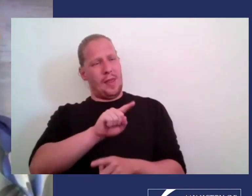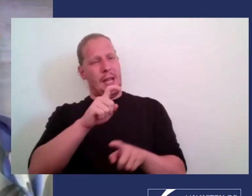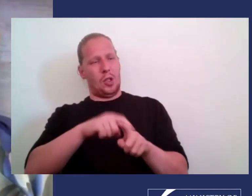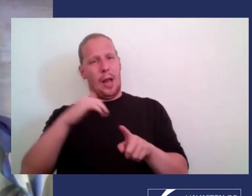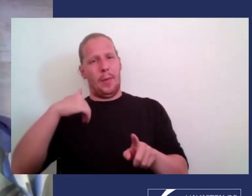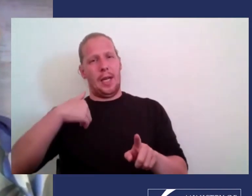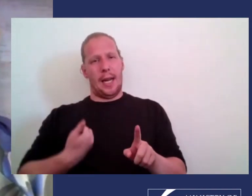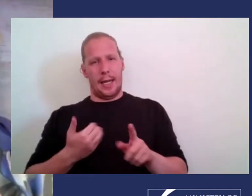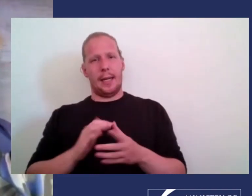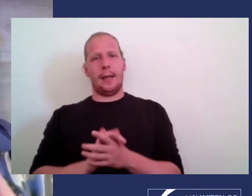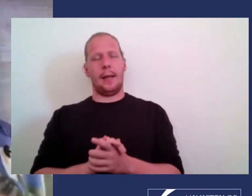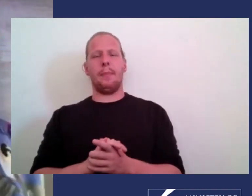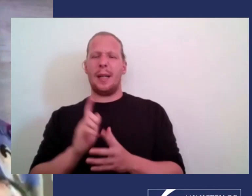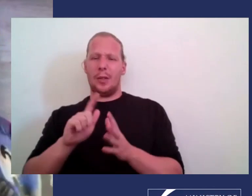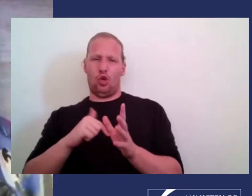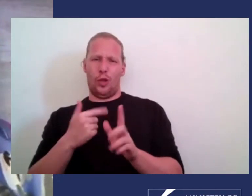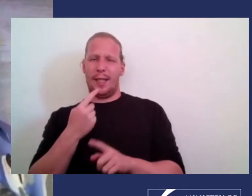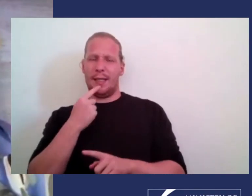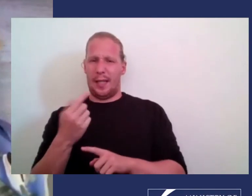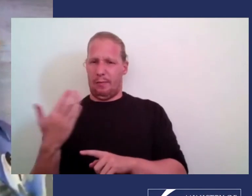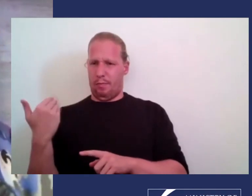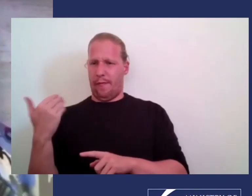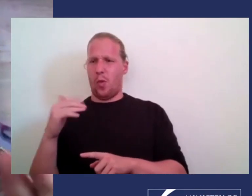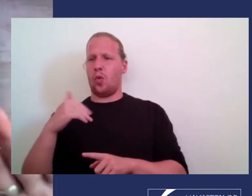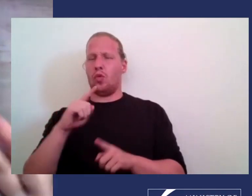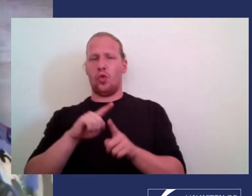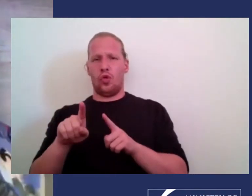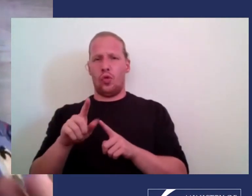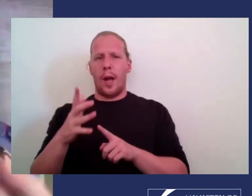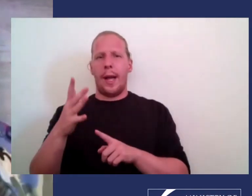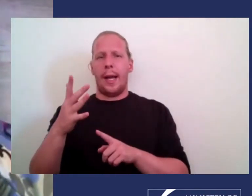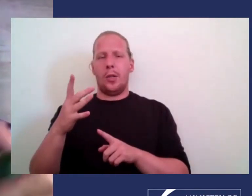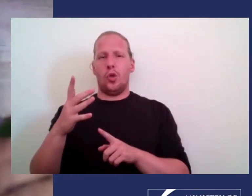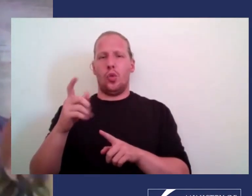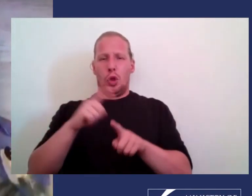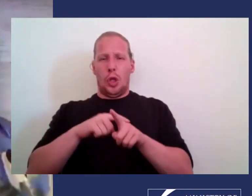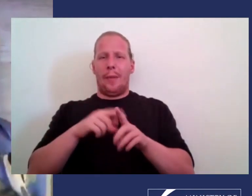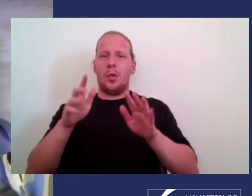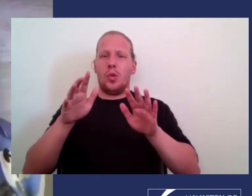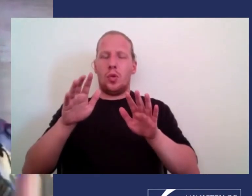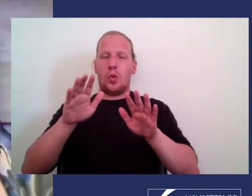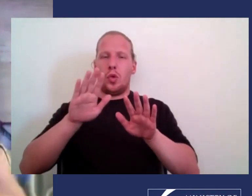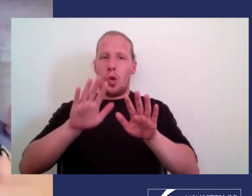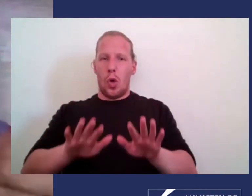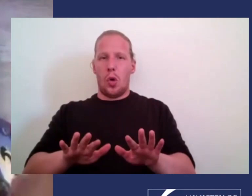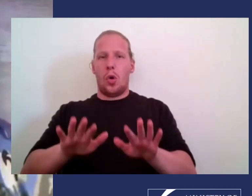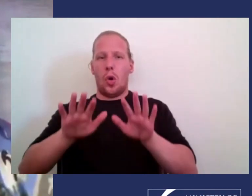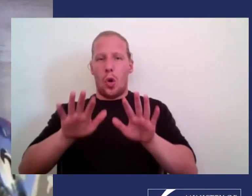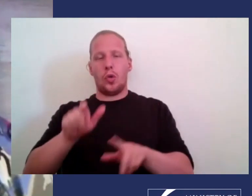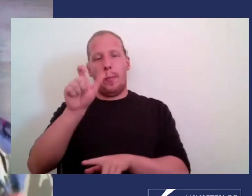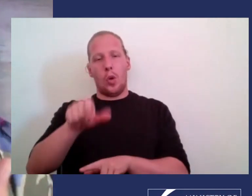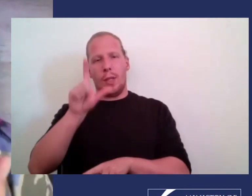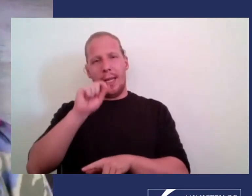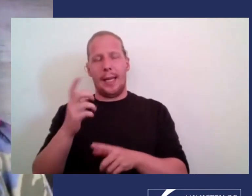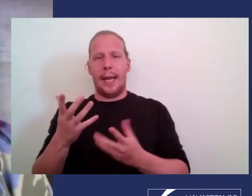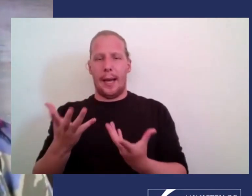also mentioned, you know, trying to bide some time at the moment to just sort of slow time down so that people can get their head around making